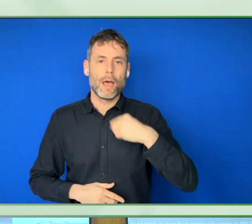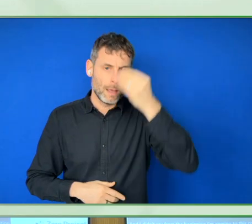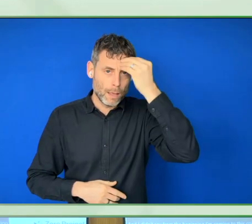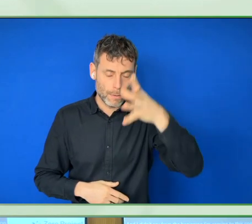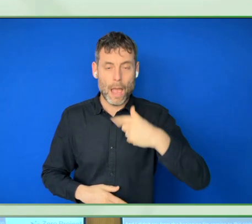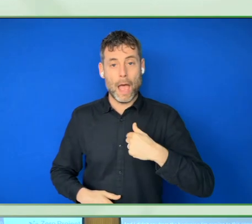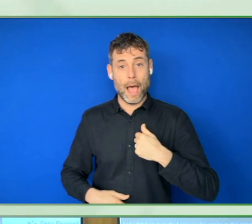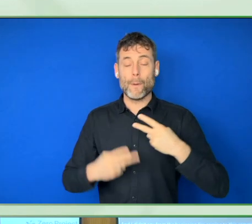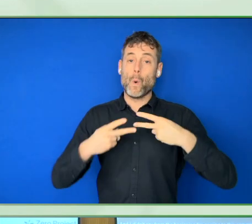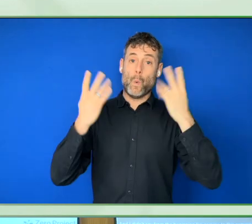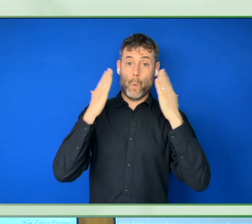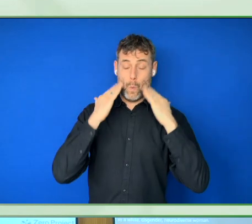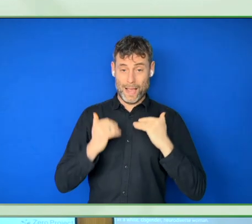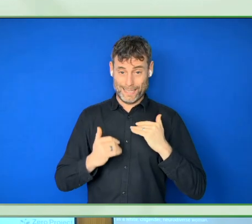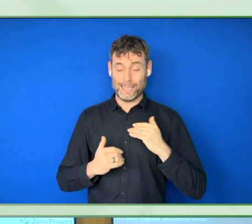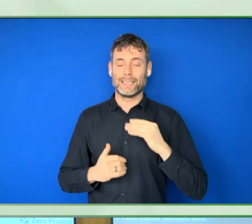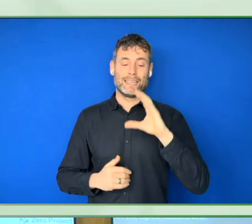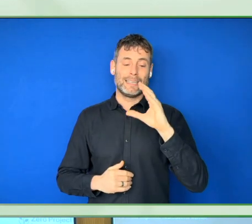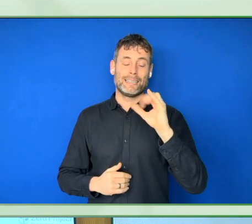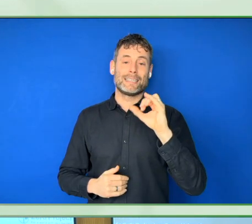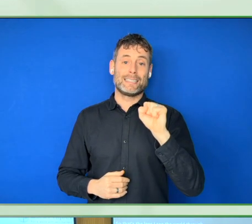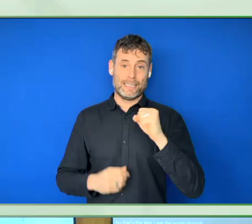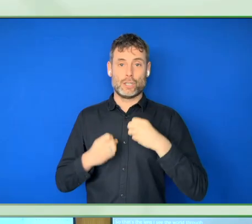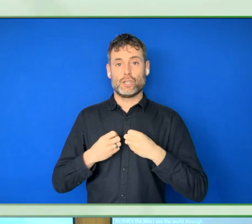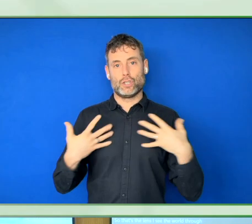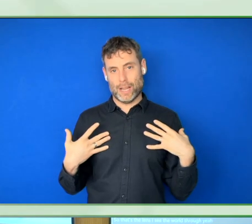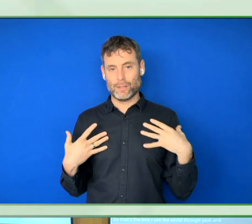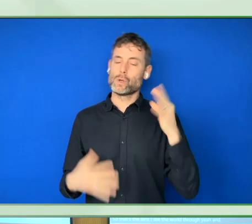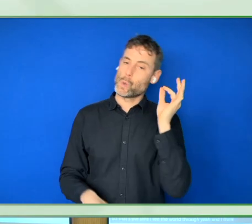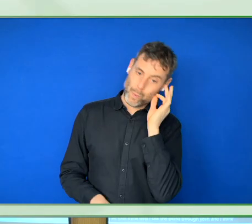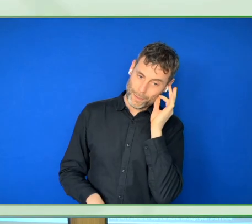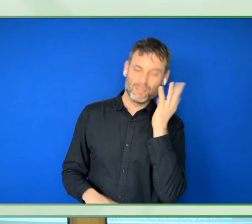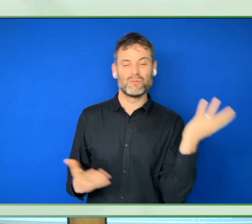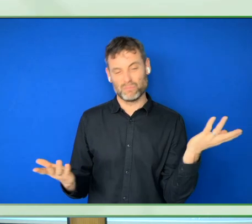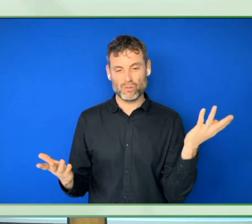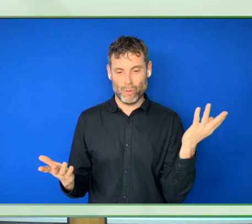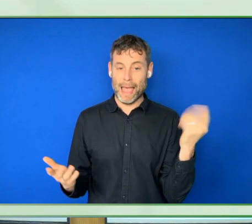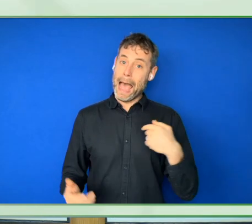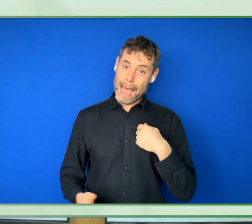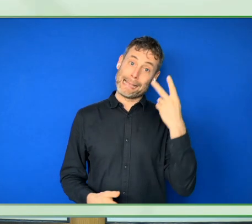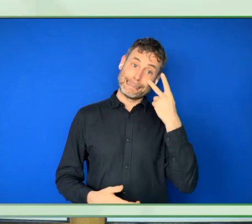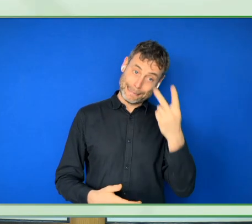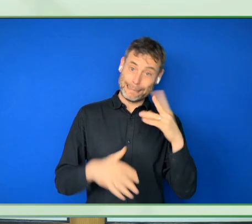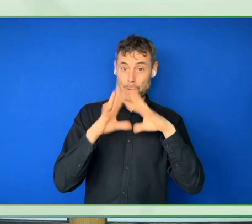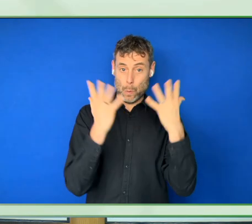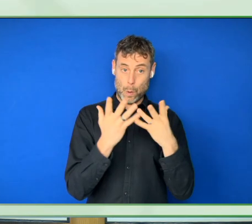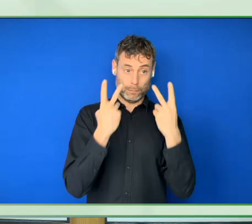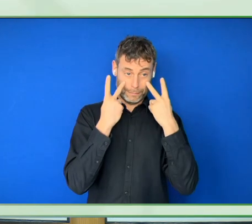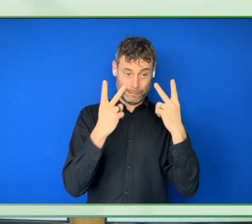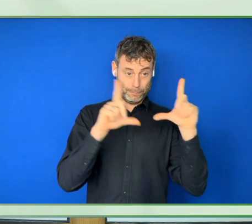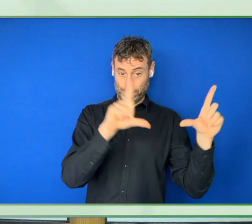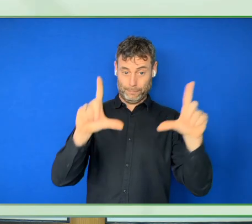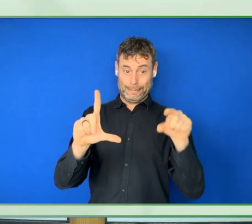so that's the lens I see the world through. Yeah, and I think, you've mentioned, thank you, you've mentioned something that